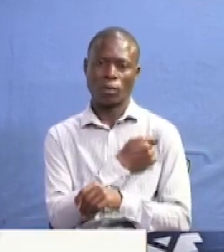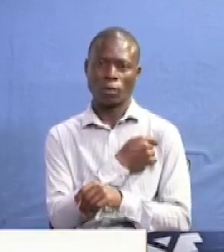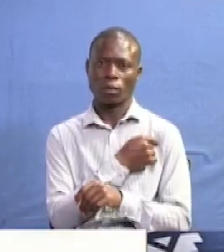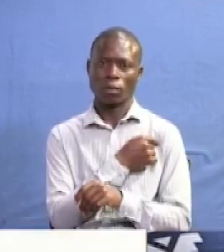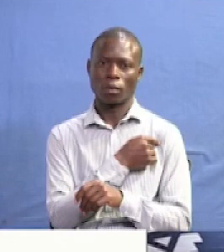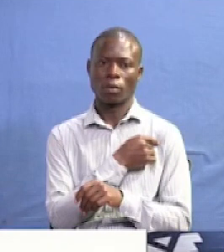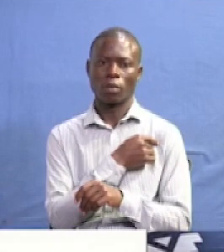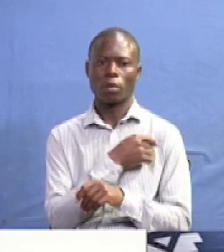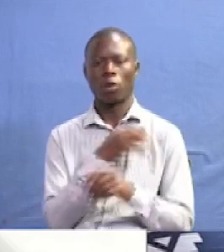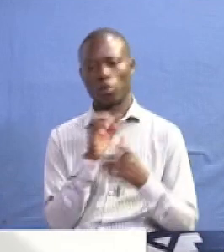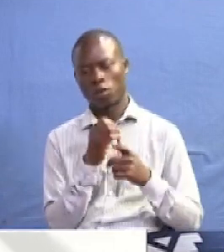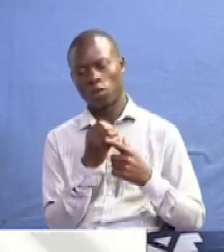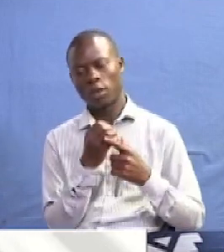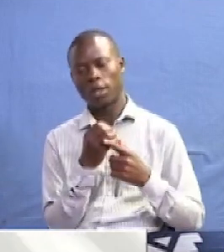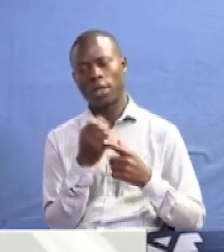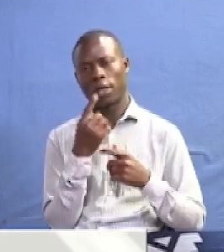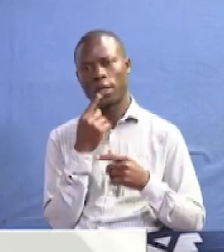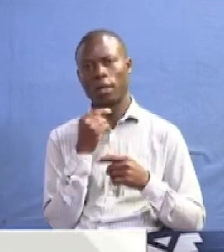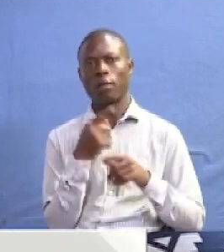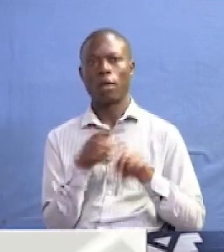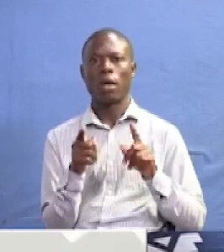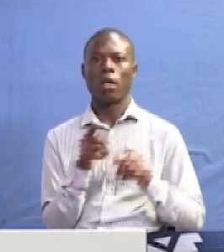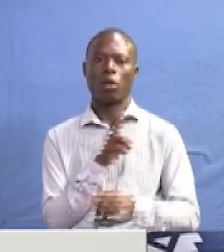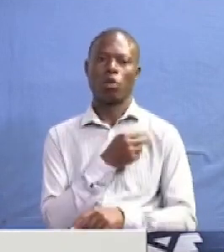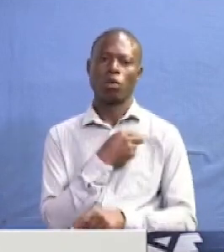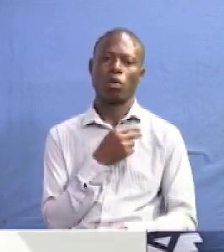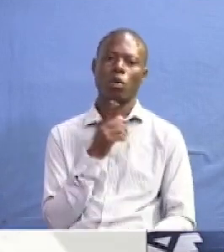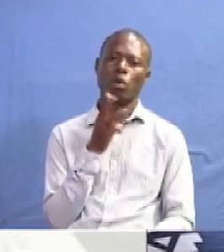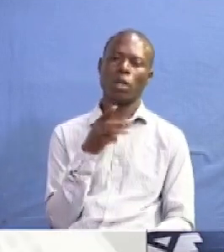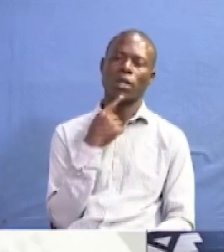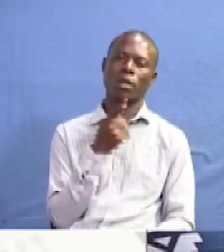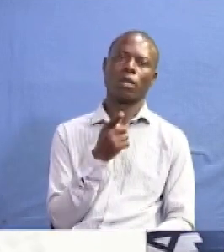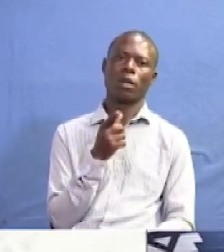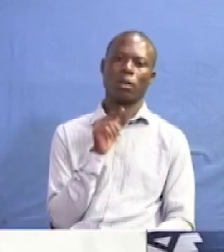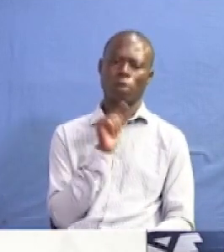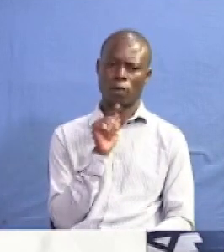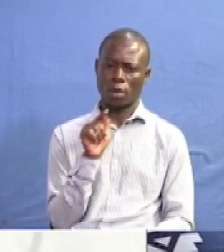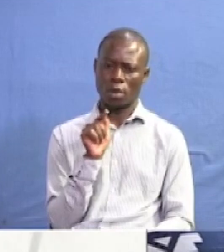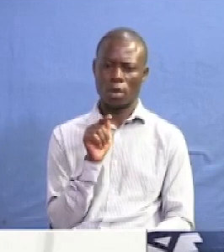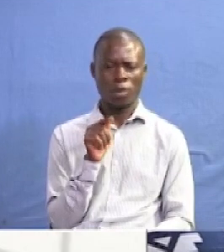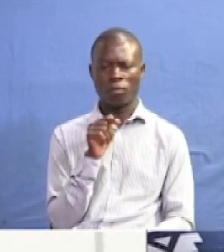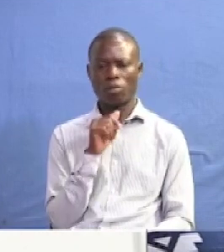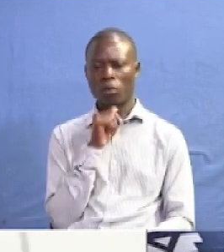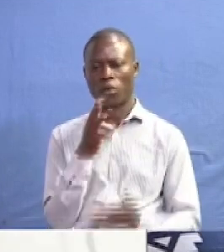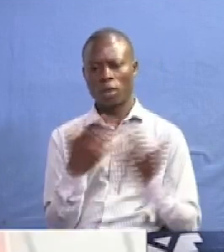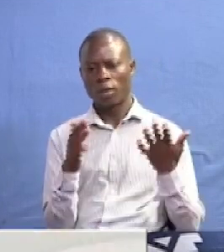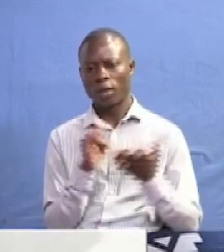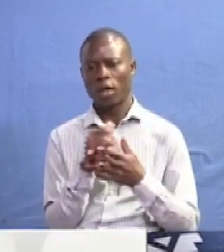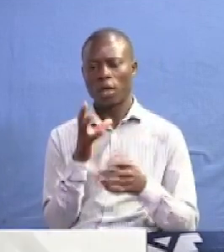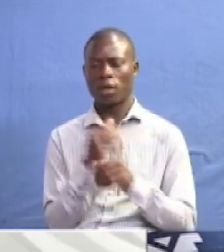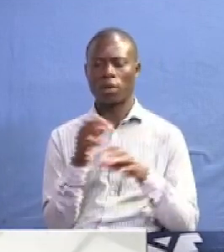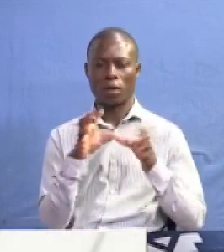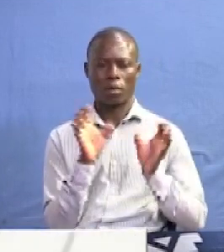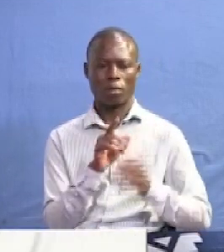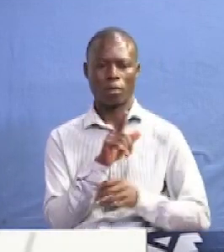or drugs rather, the hospital will say this is this is not something that the insurance companies will